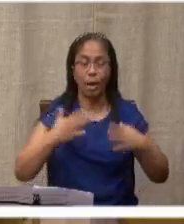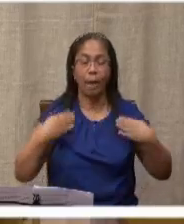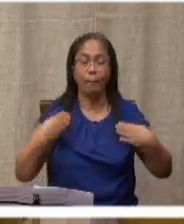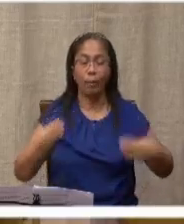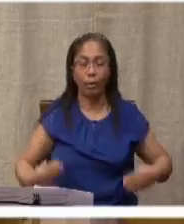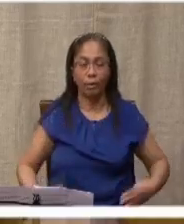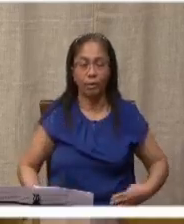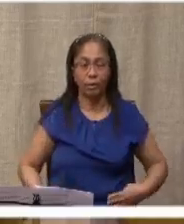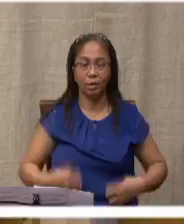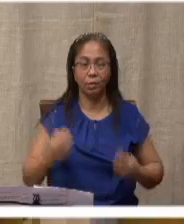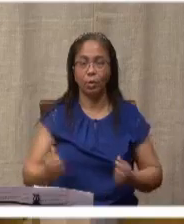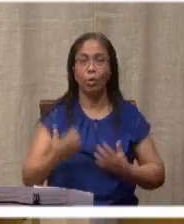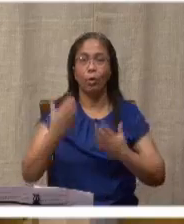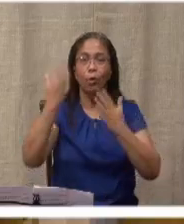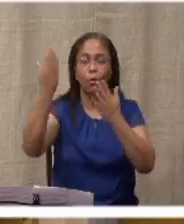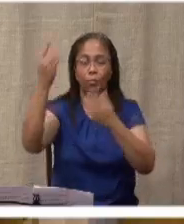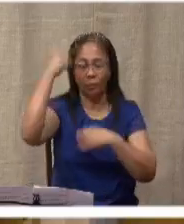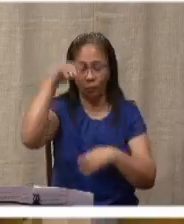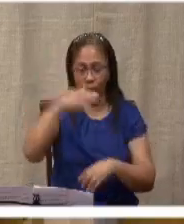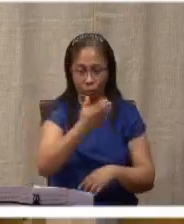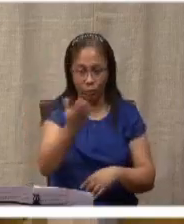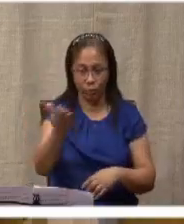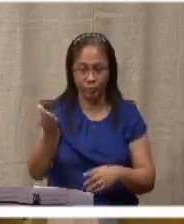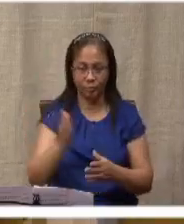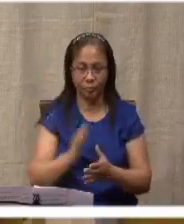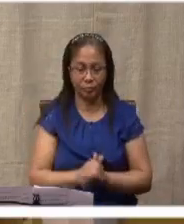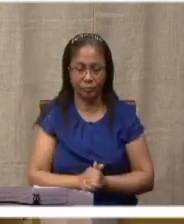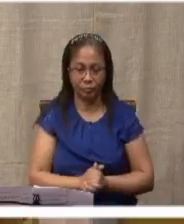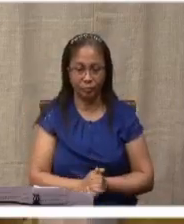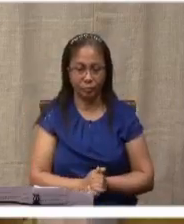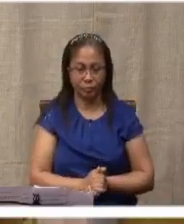body which will be given up for